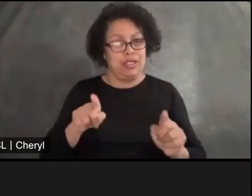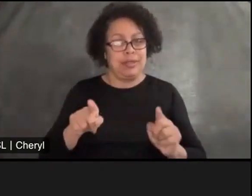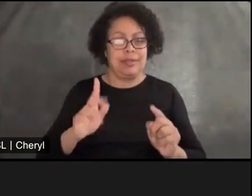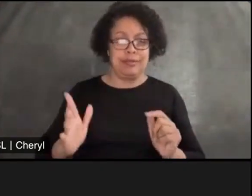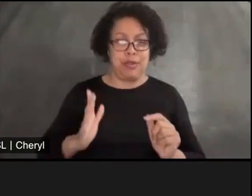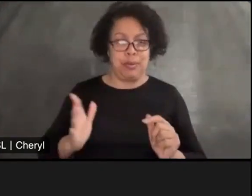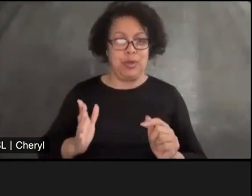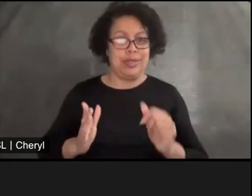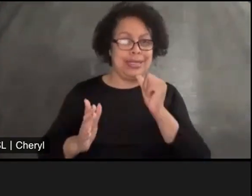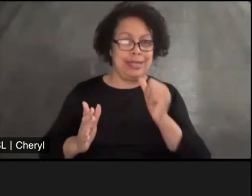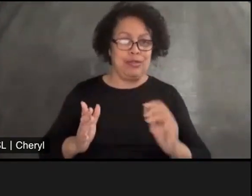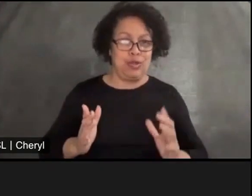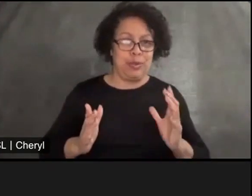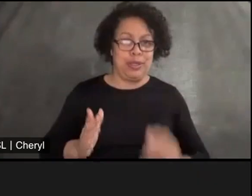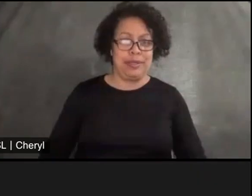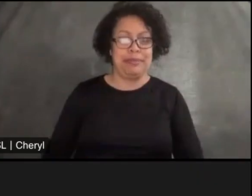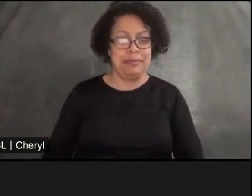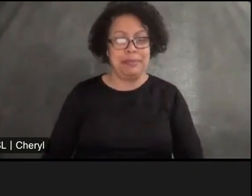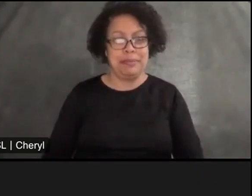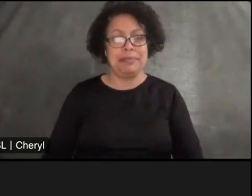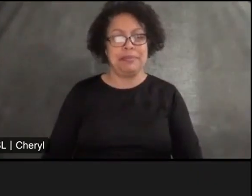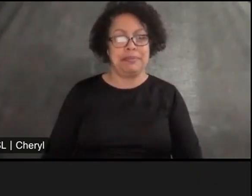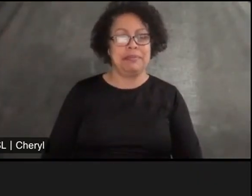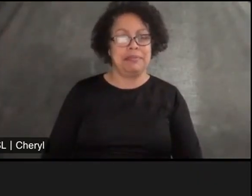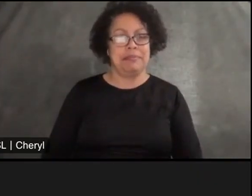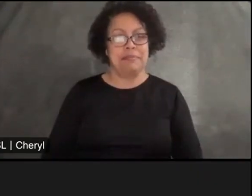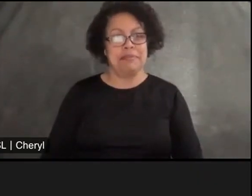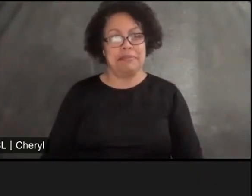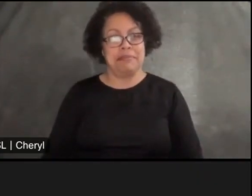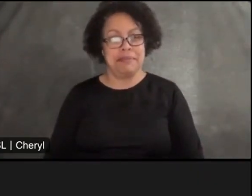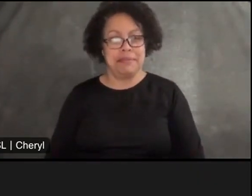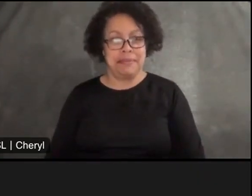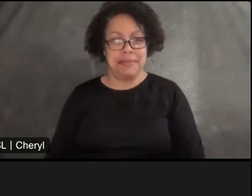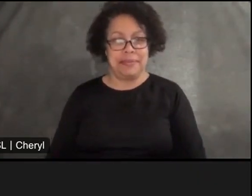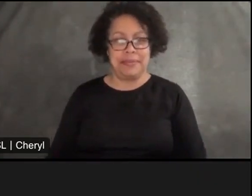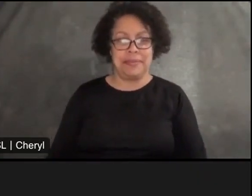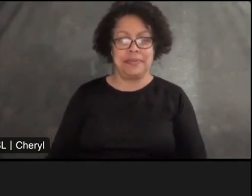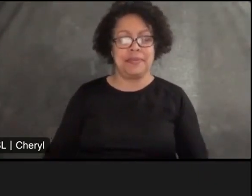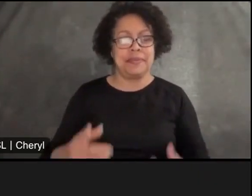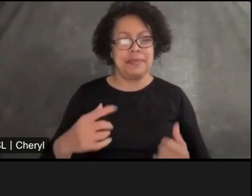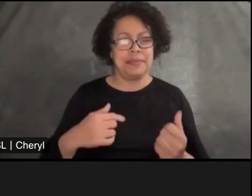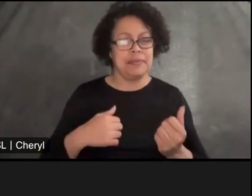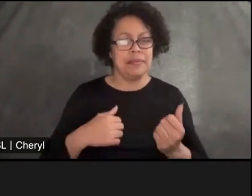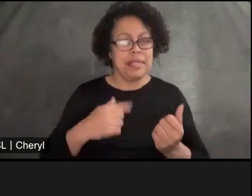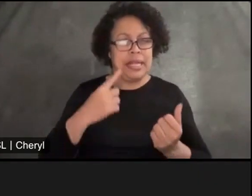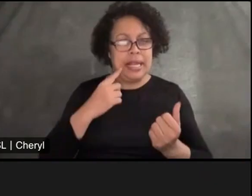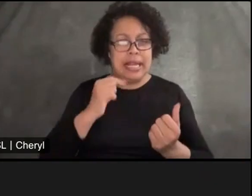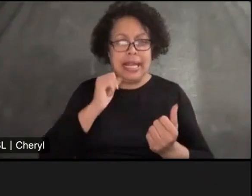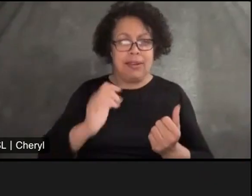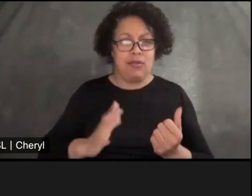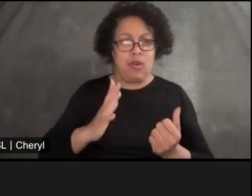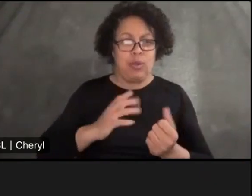informal. Um, Even though I wouldn't consider informal supports to be informal, they're just